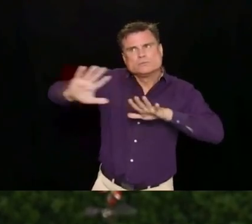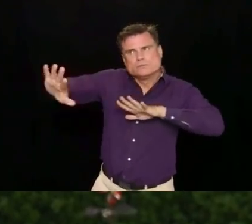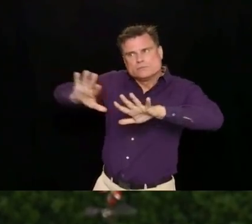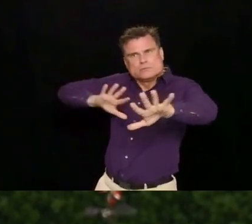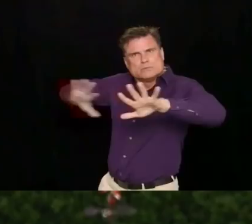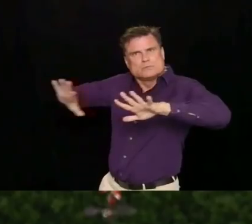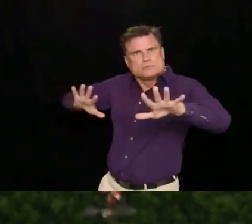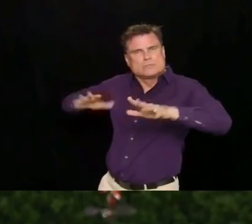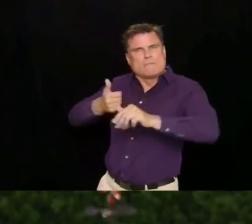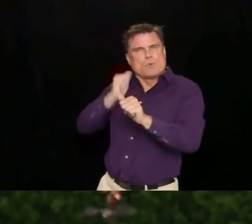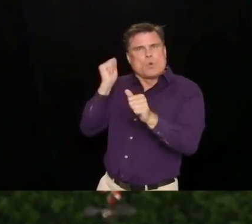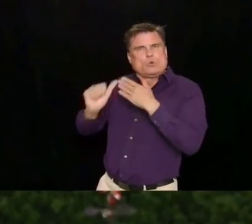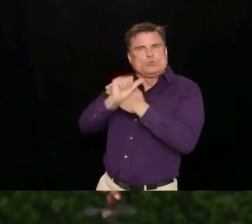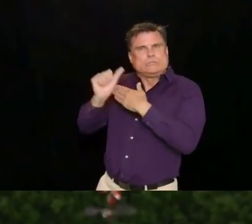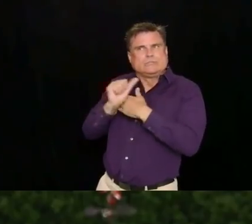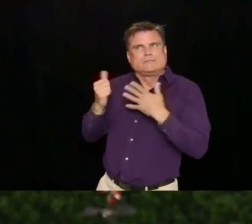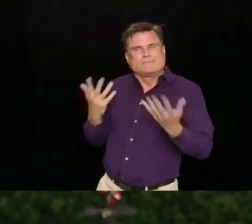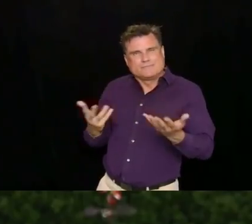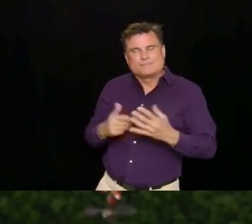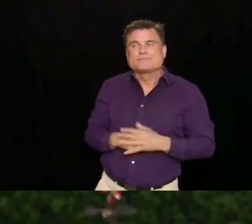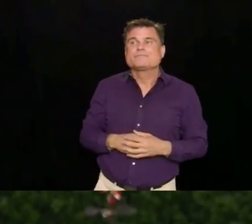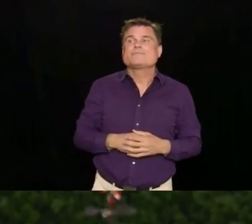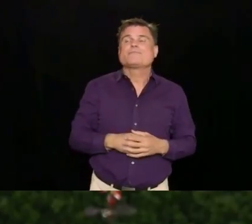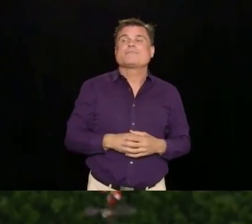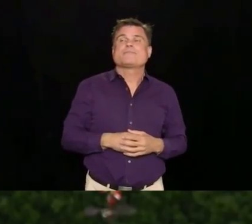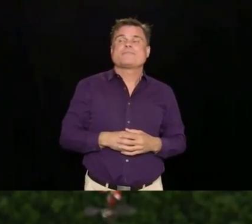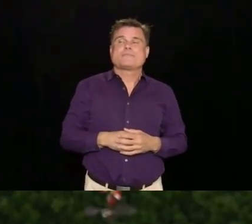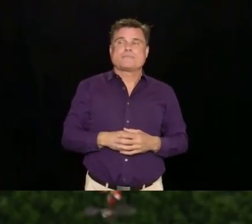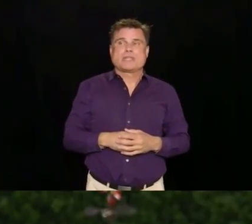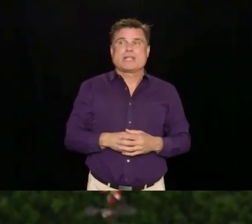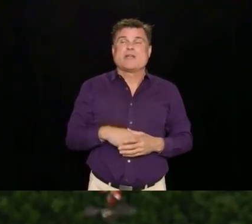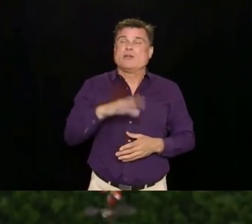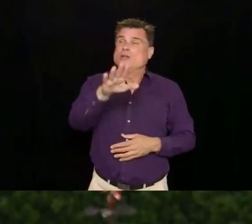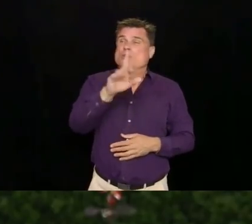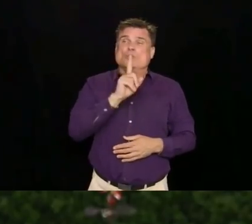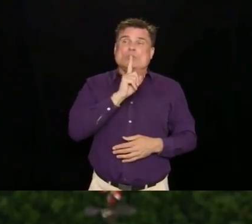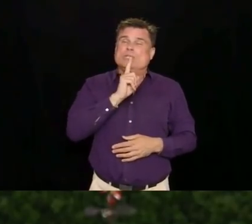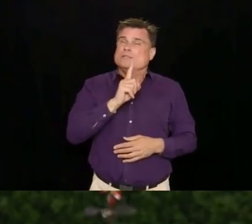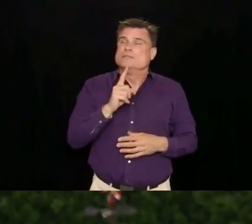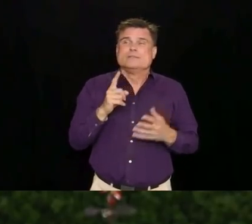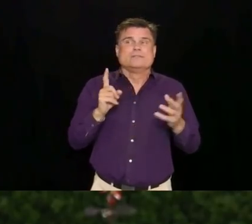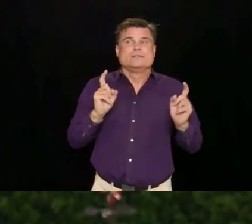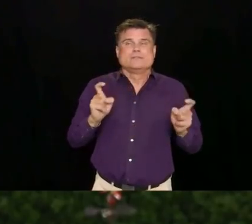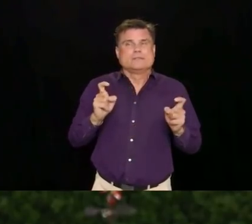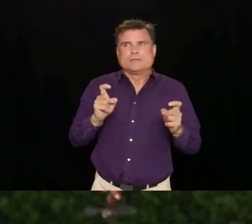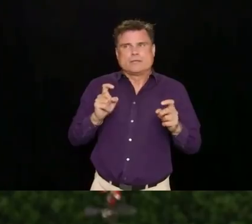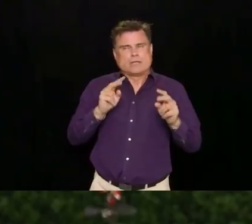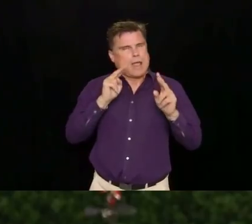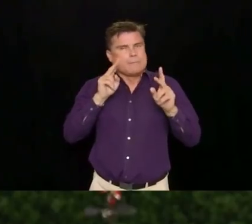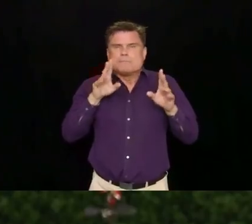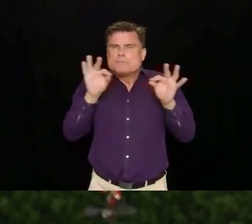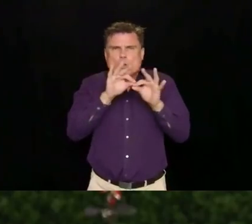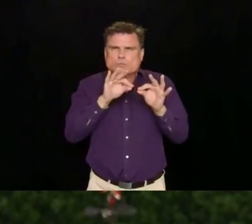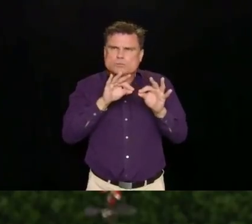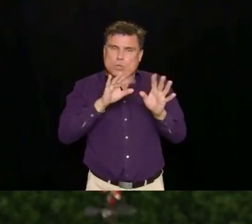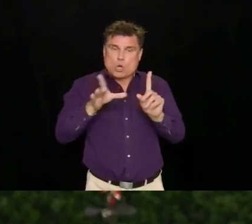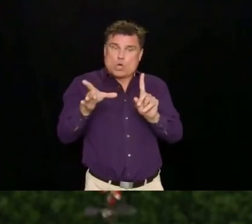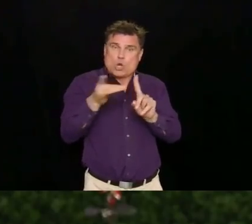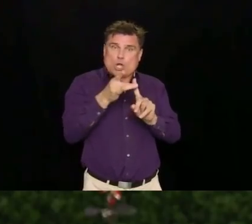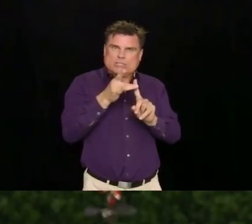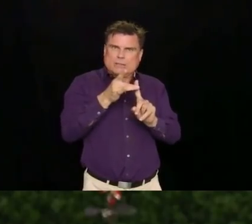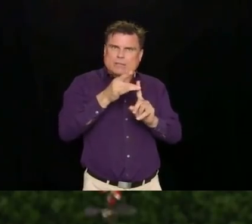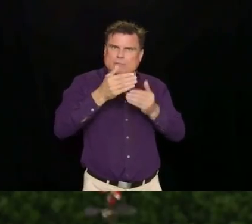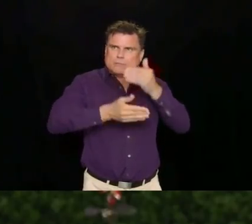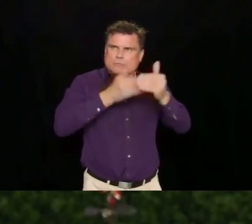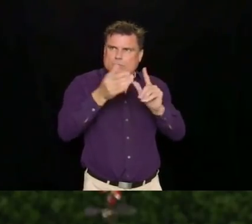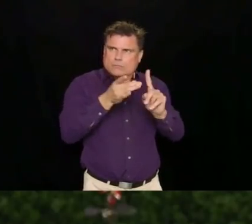that. We also have to acknowledge that people have fully involved themselves in the contact tracing process, and that this is a worldwide pandemic, and we see in